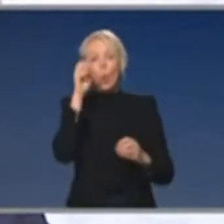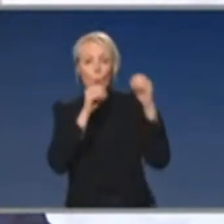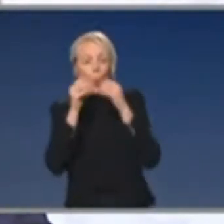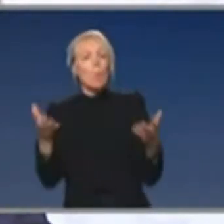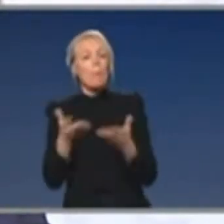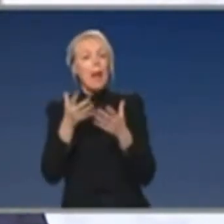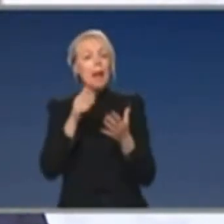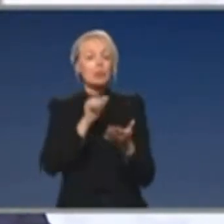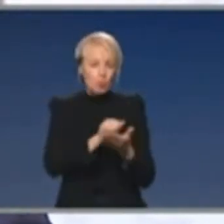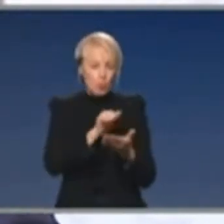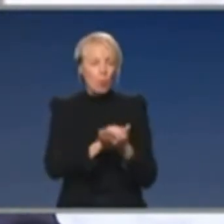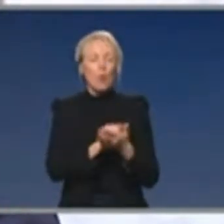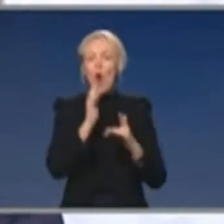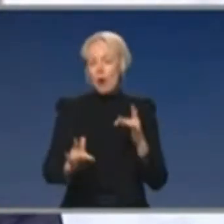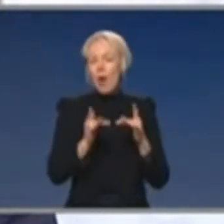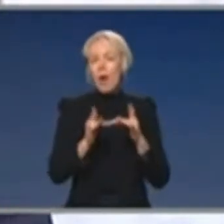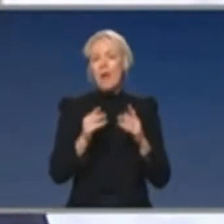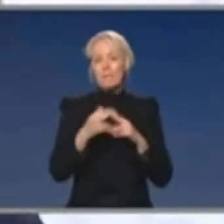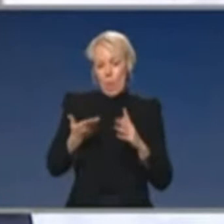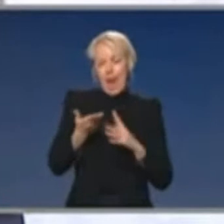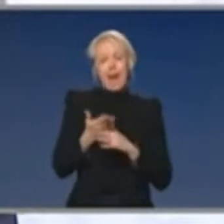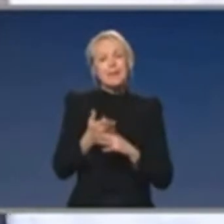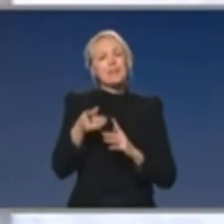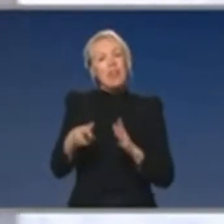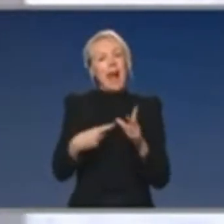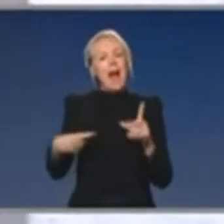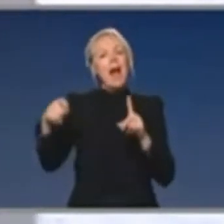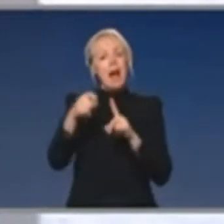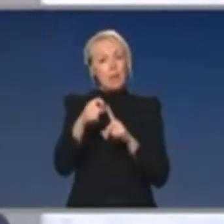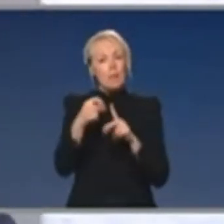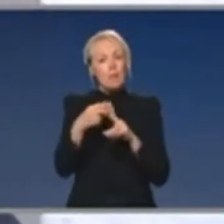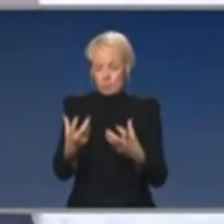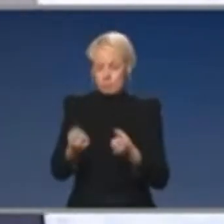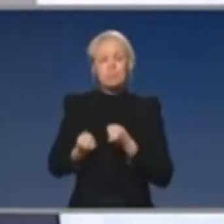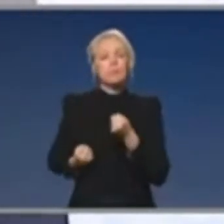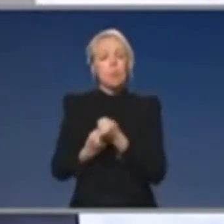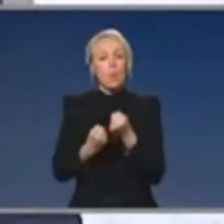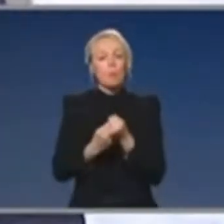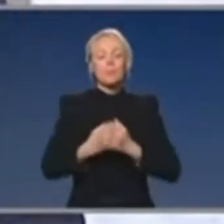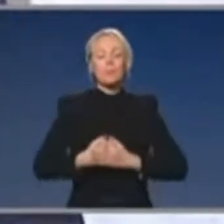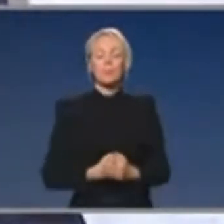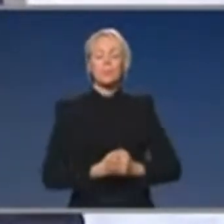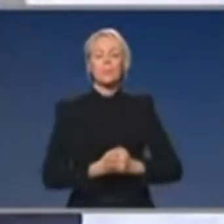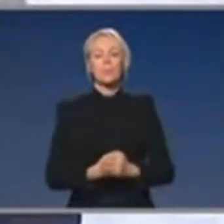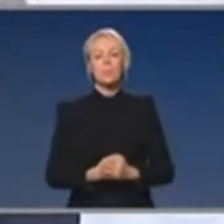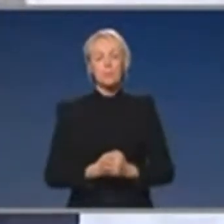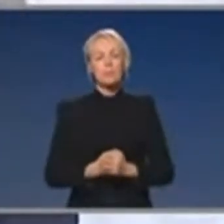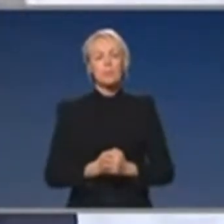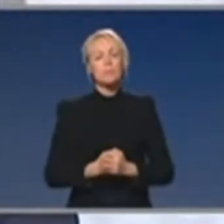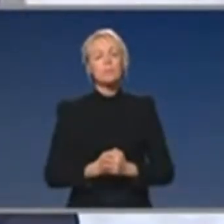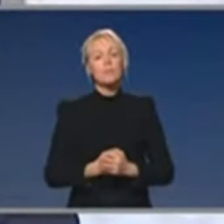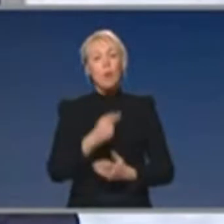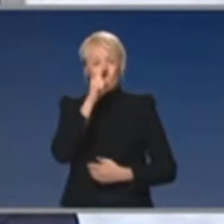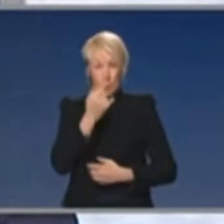blackdoginstitute.org.au. The Beyond Blue on telephone coronavirus wellbeing support line is available to you at 1800